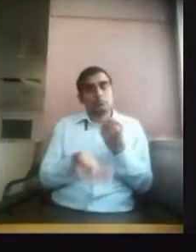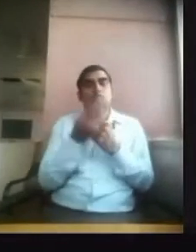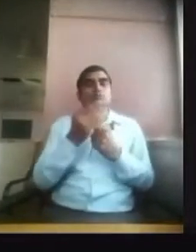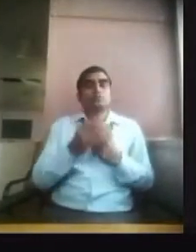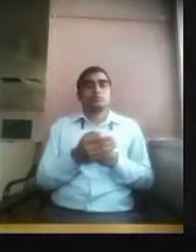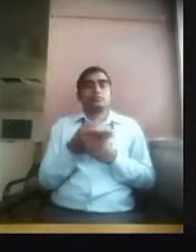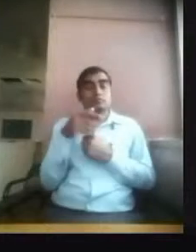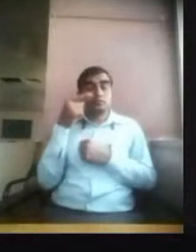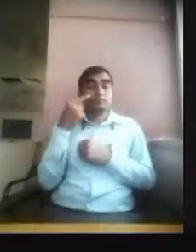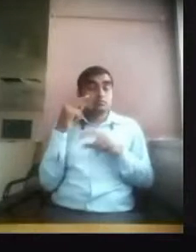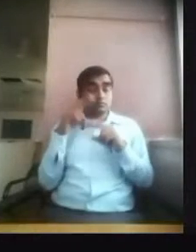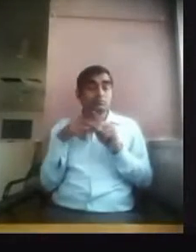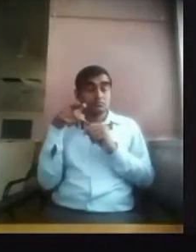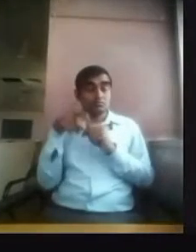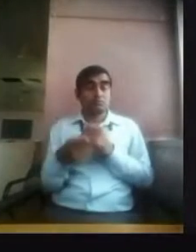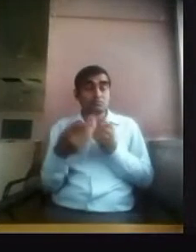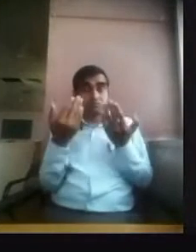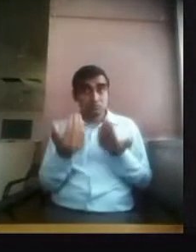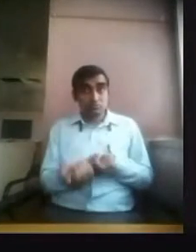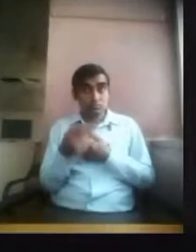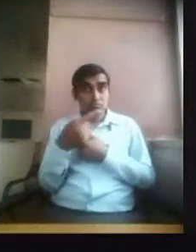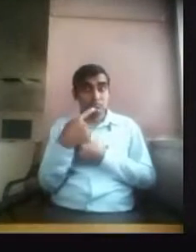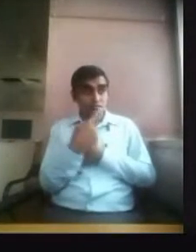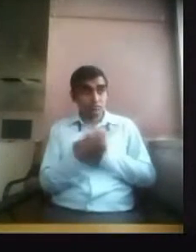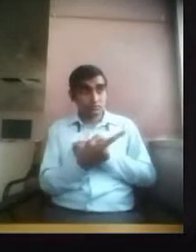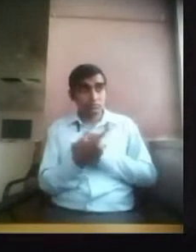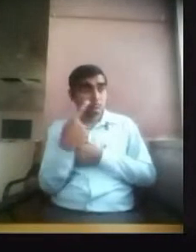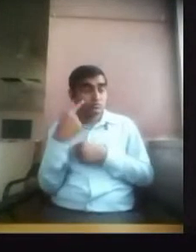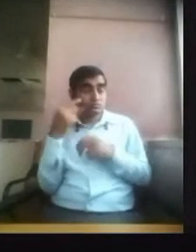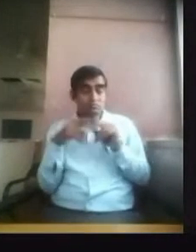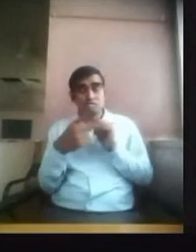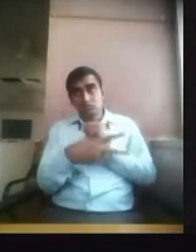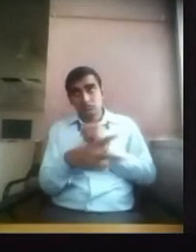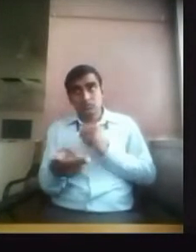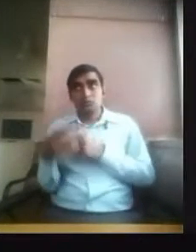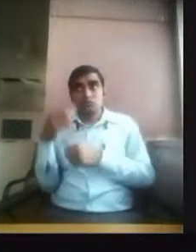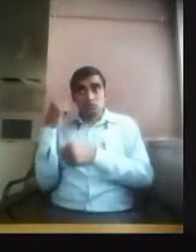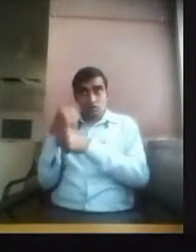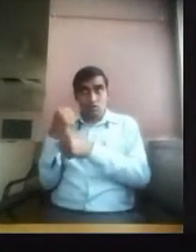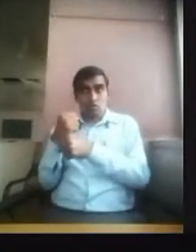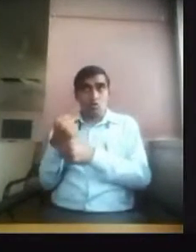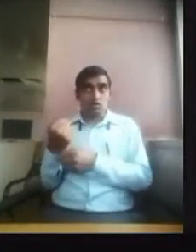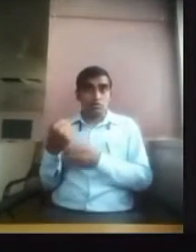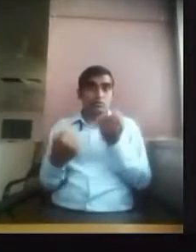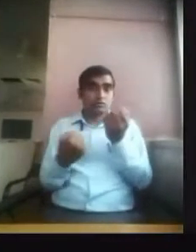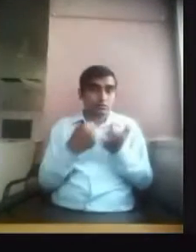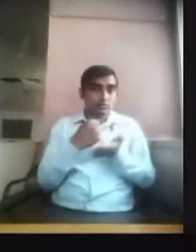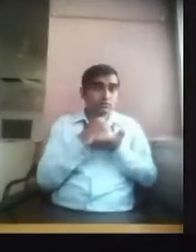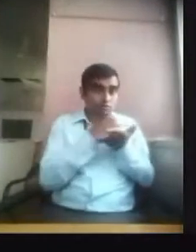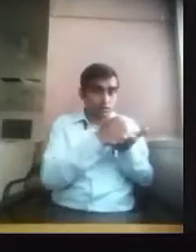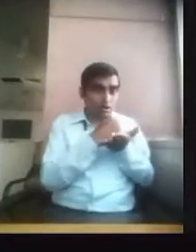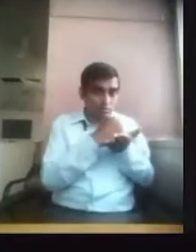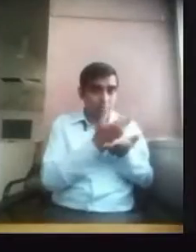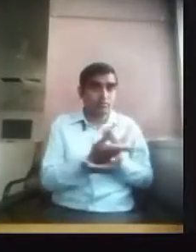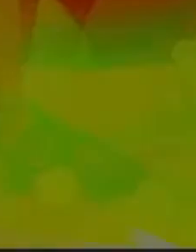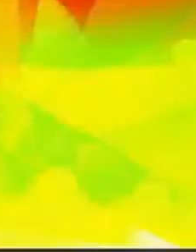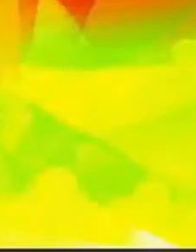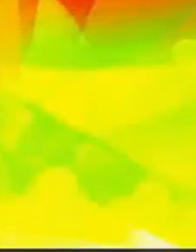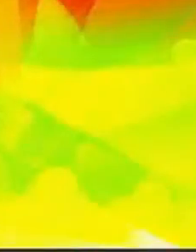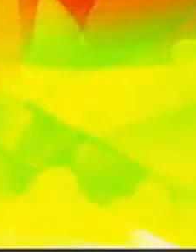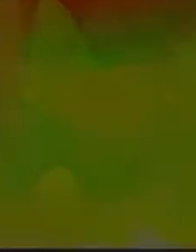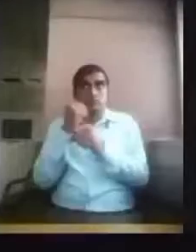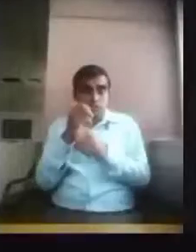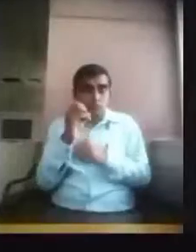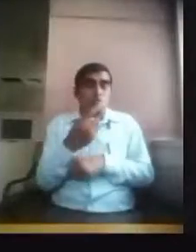well. And if right now there is support that they need and from